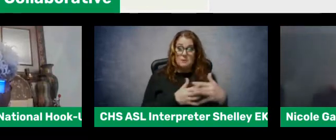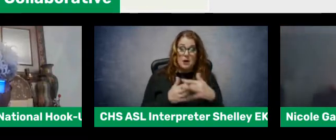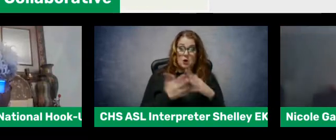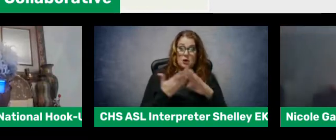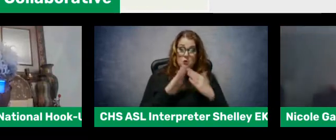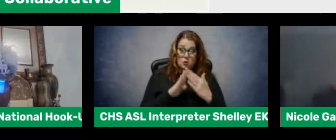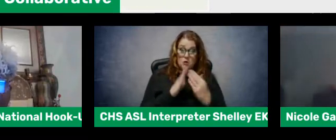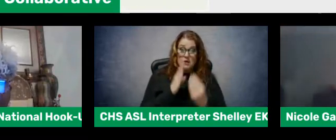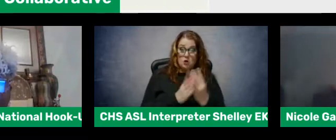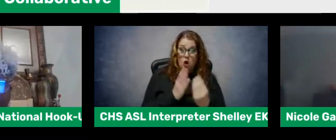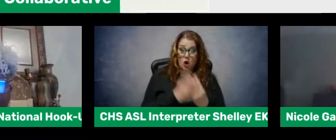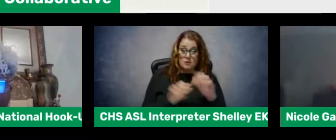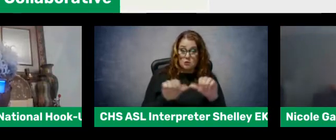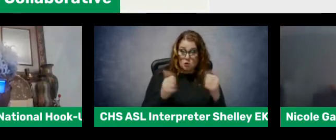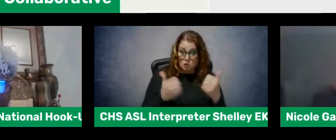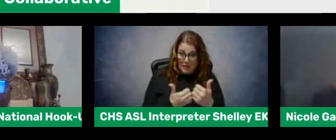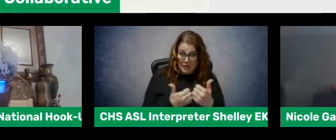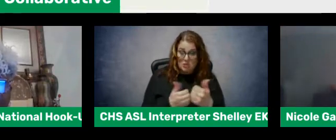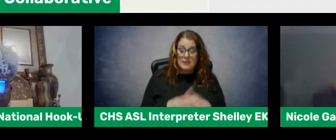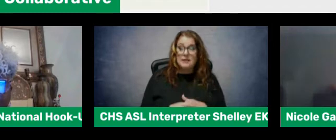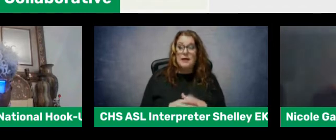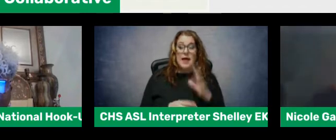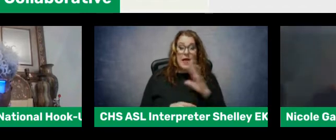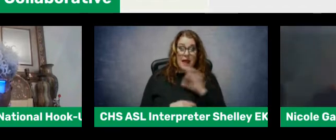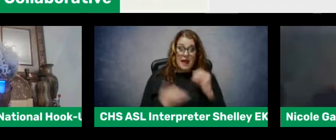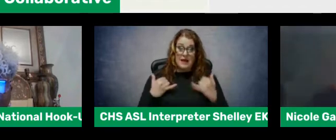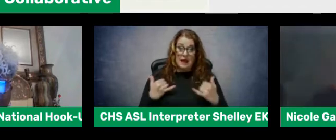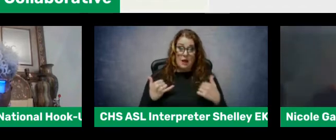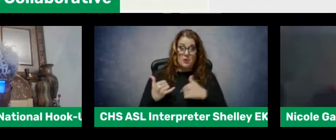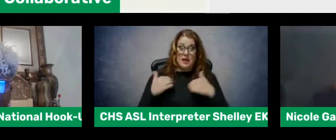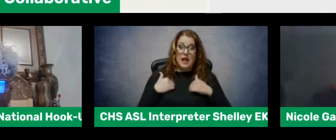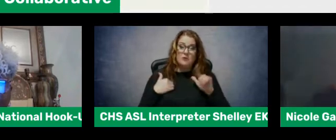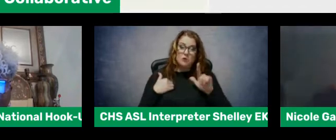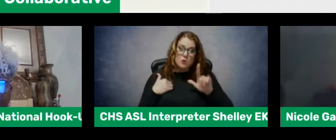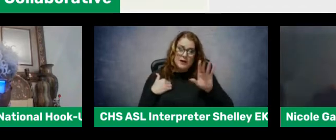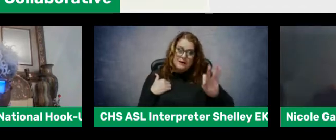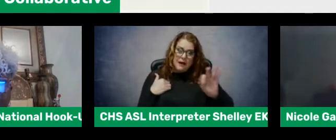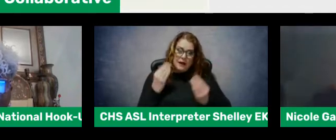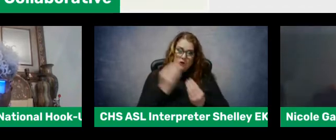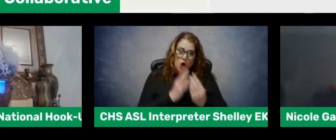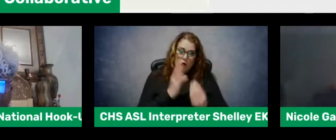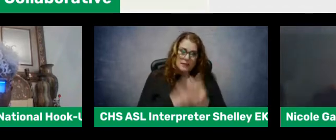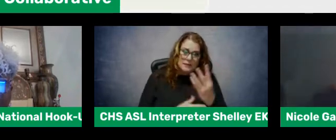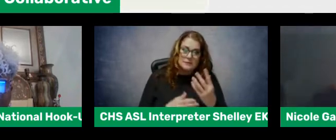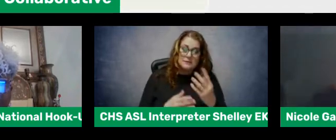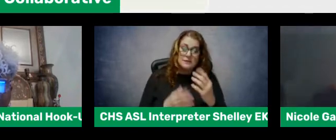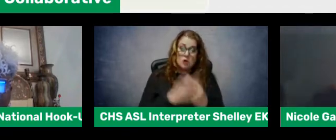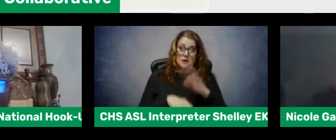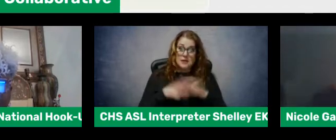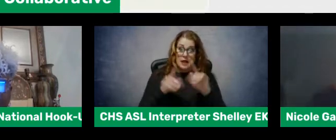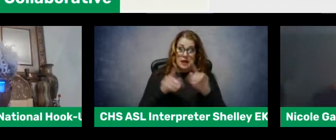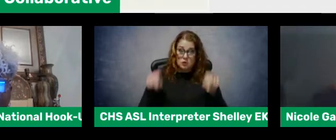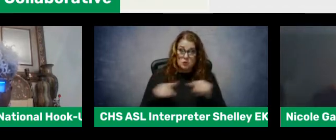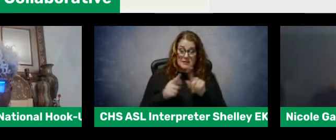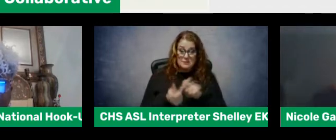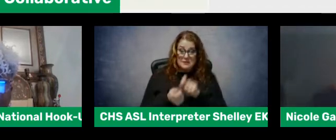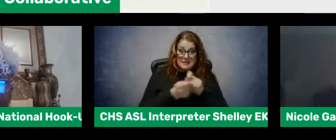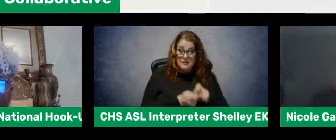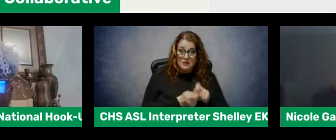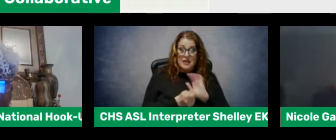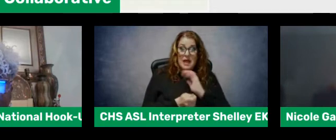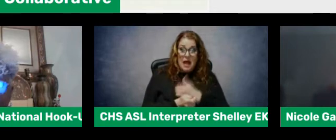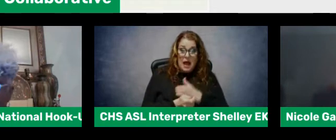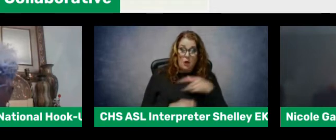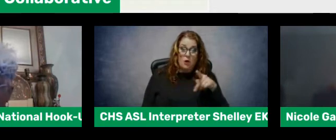Garden Association. And now we have 29 gardens. The gardens on this screen are specifically our